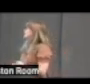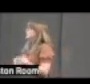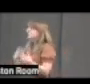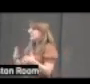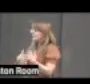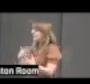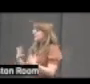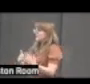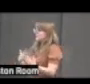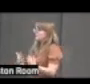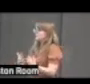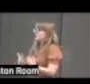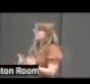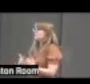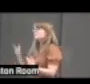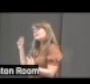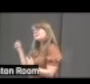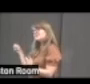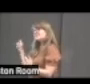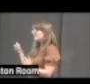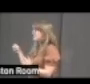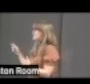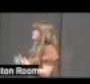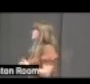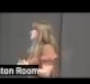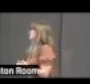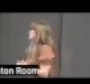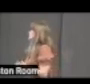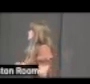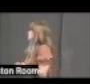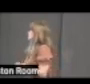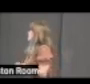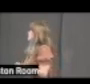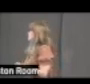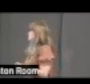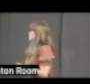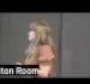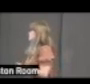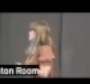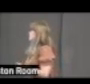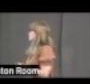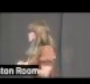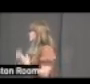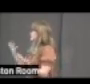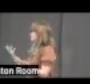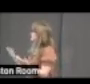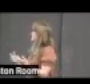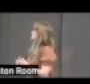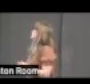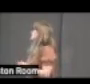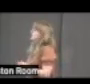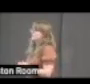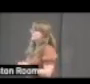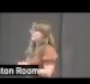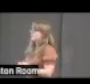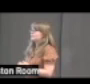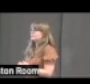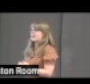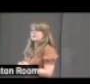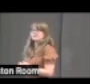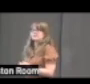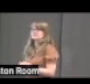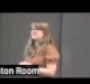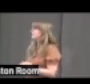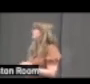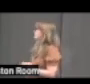think personality is happening there too, but I think some of them need this male-male competition. So again, I went back to China for my postdoc.